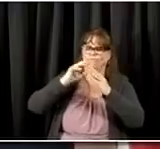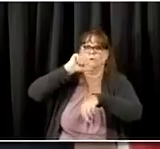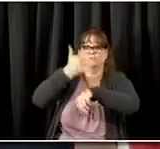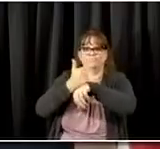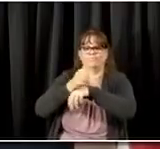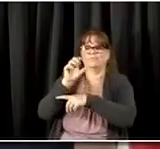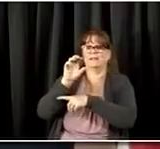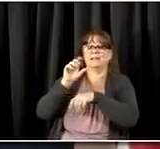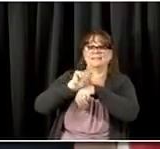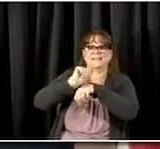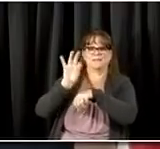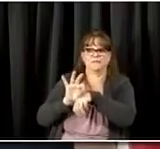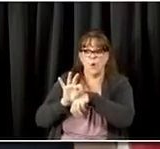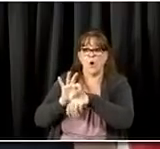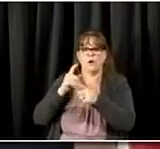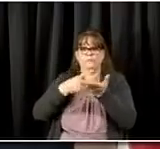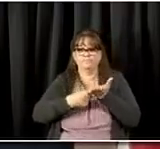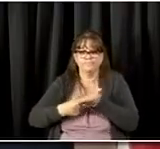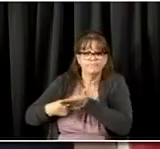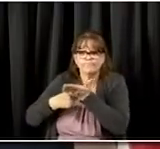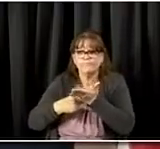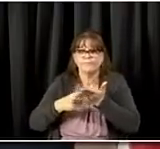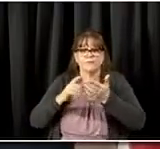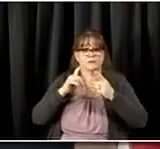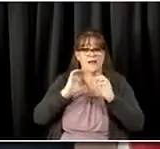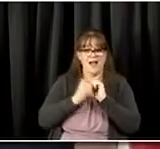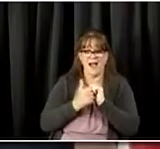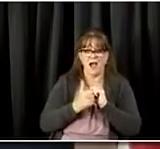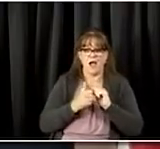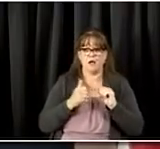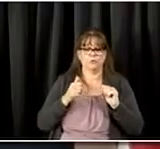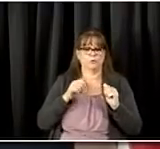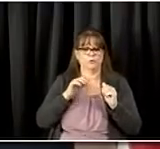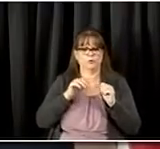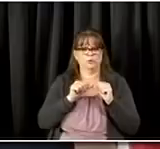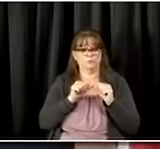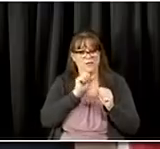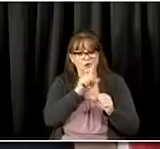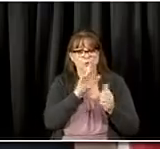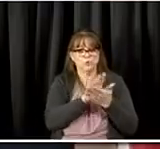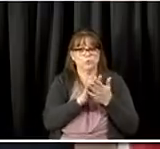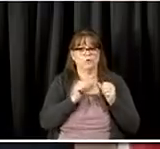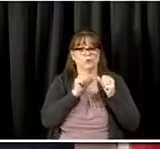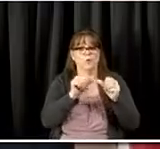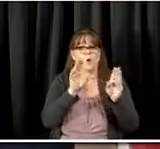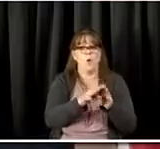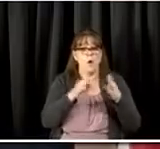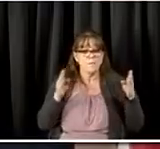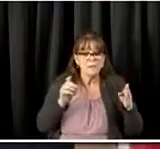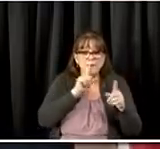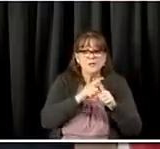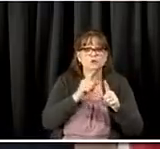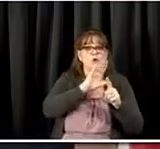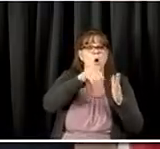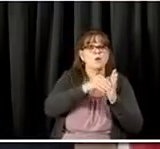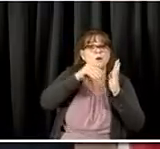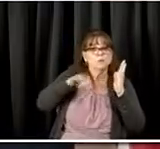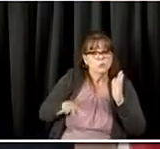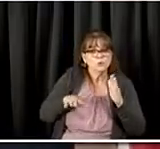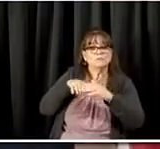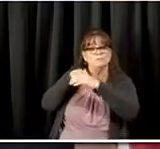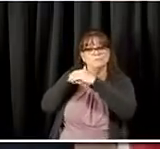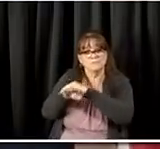extent possible, uninterrupted in-person education for kids of all grade levels next semester. Now, that's easier for K-8, a little